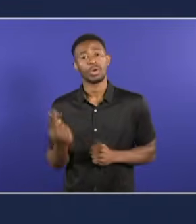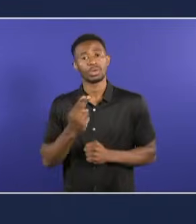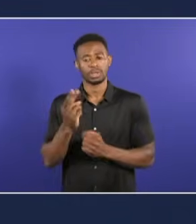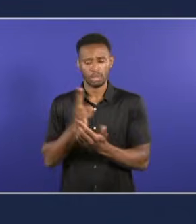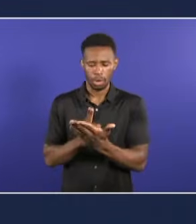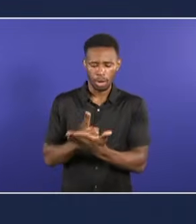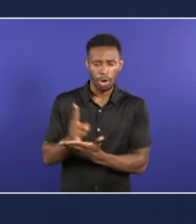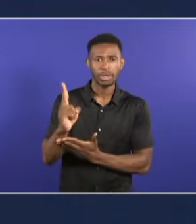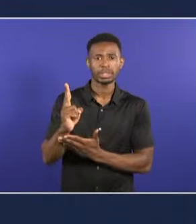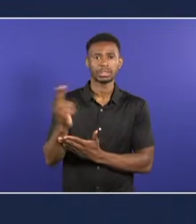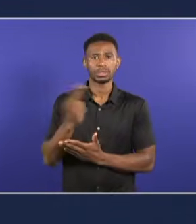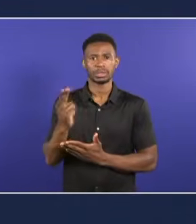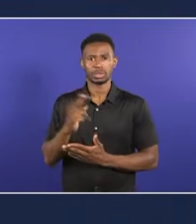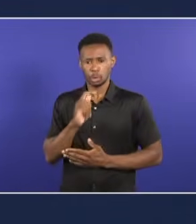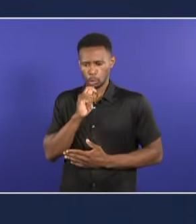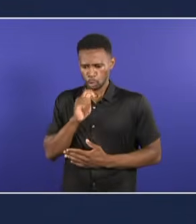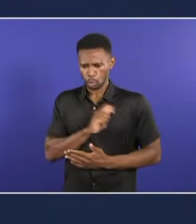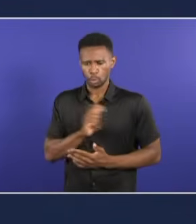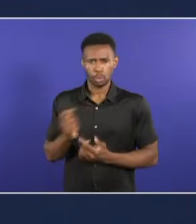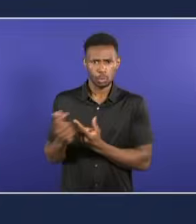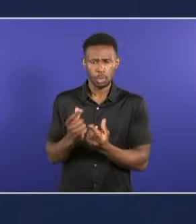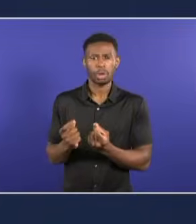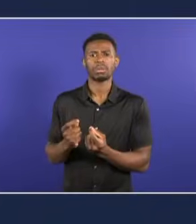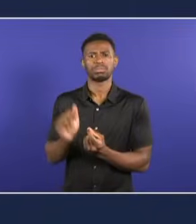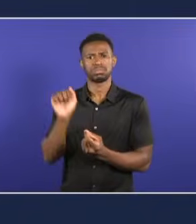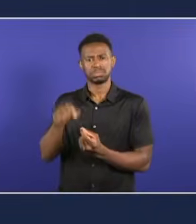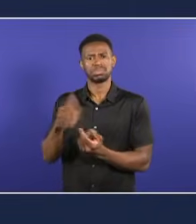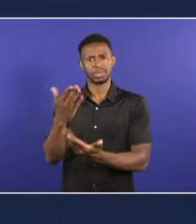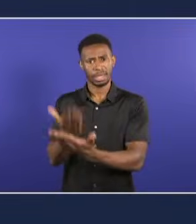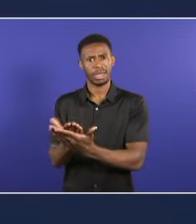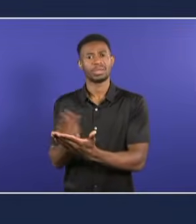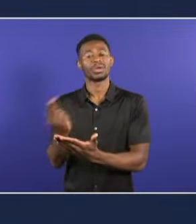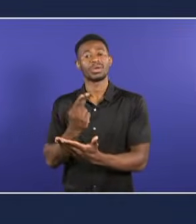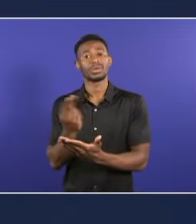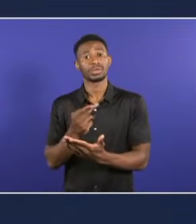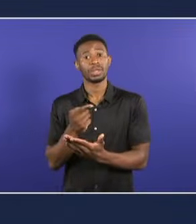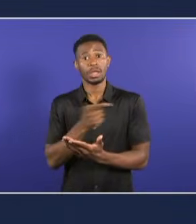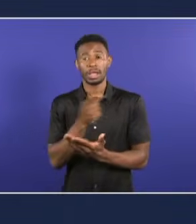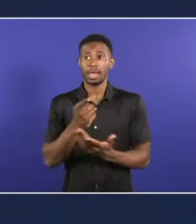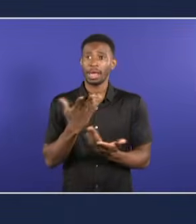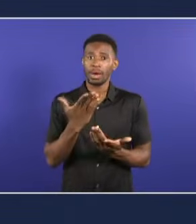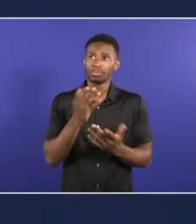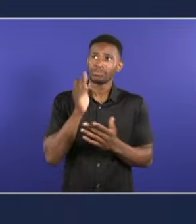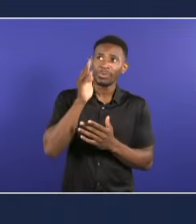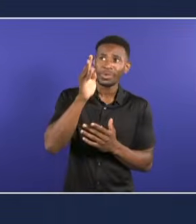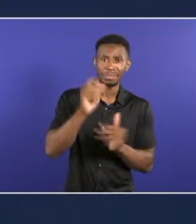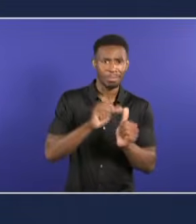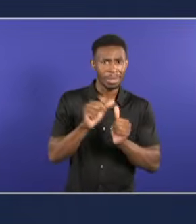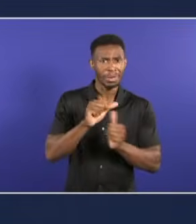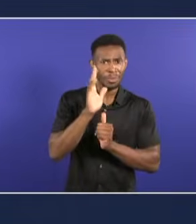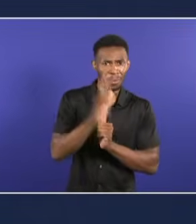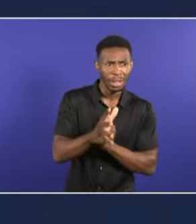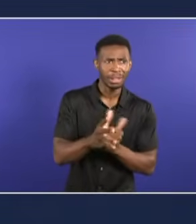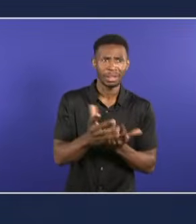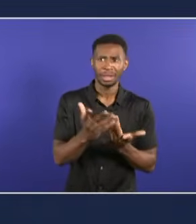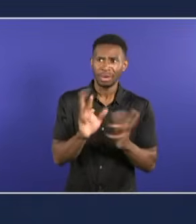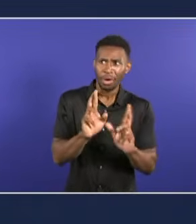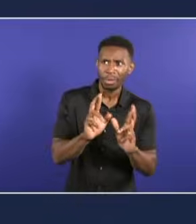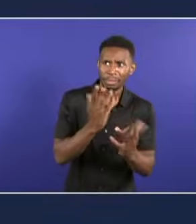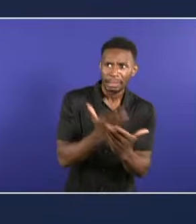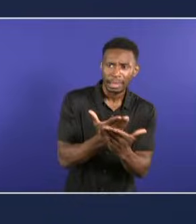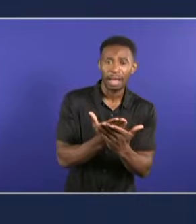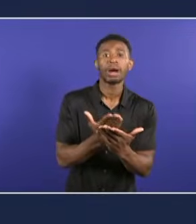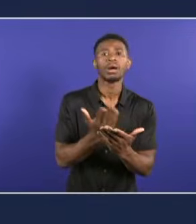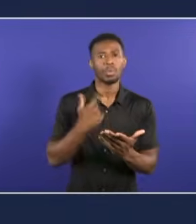government matters. And hope for a better future can be restored. And that government